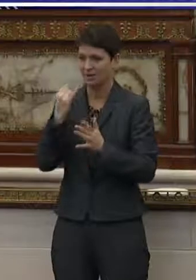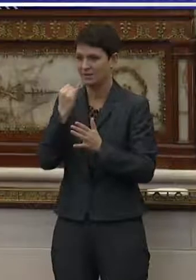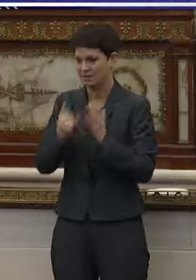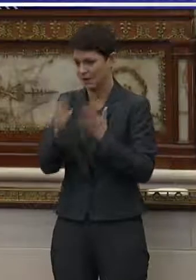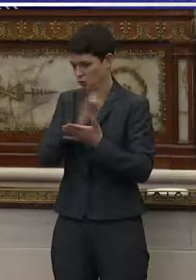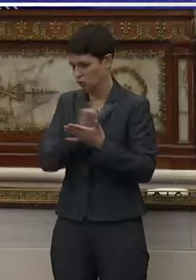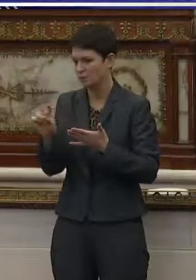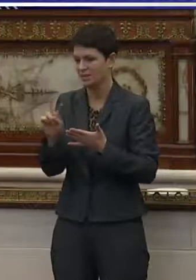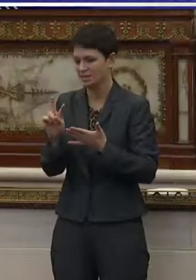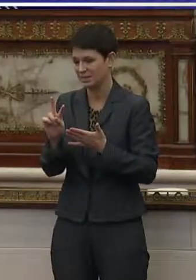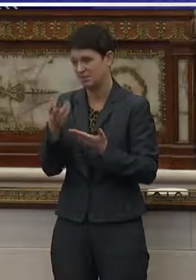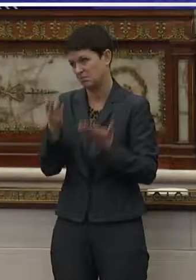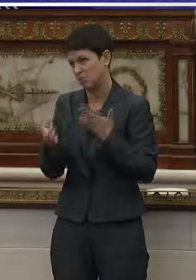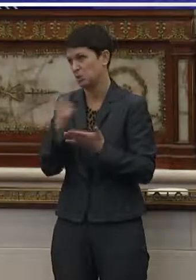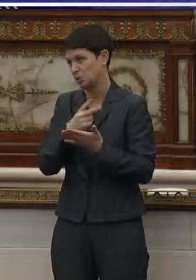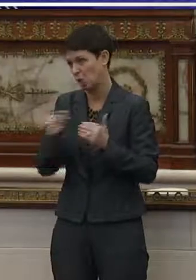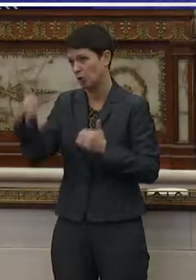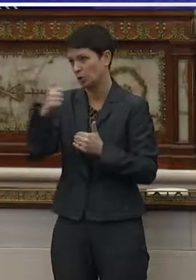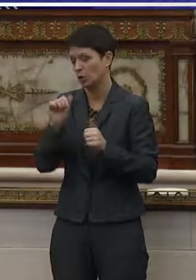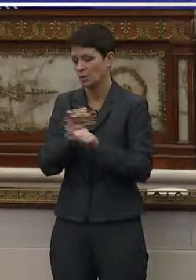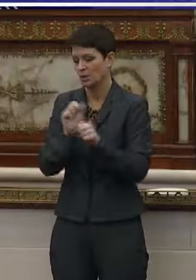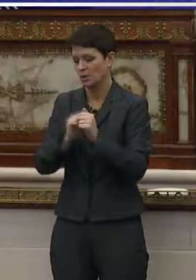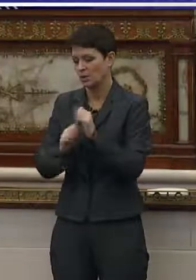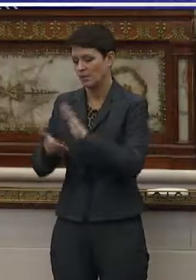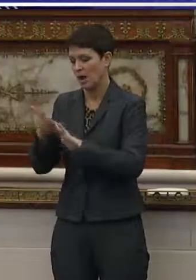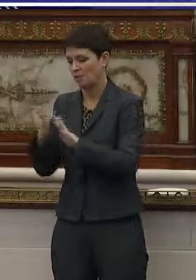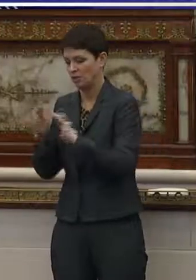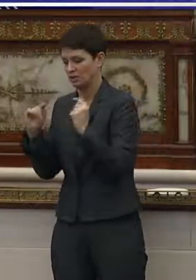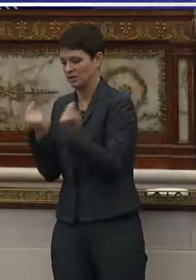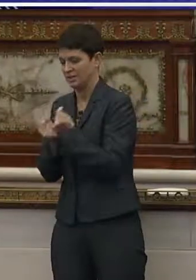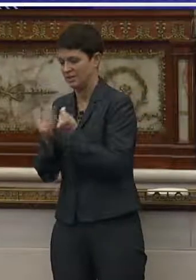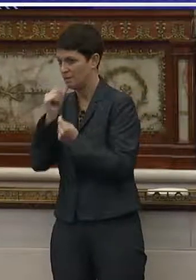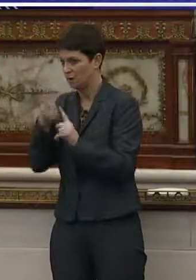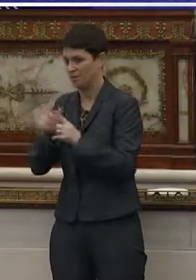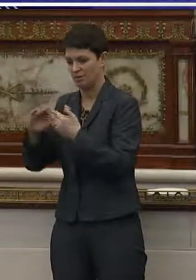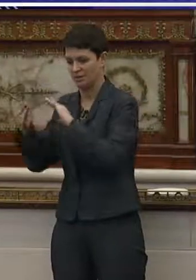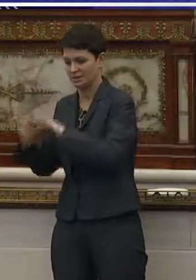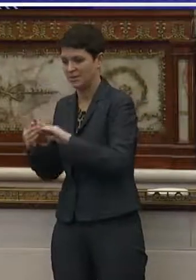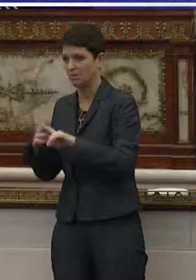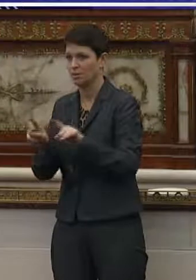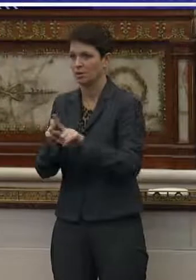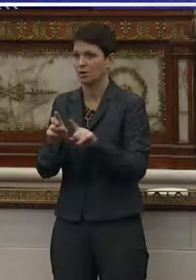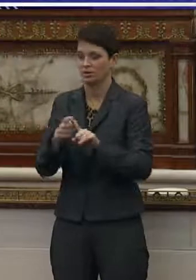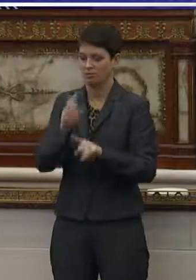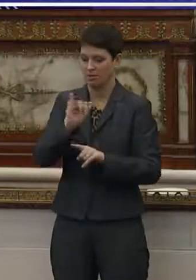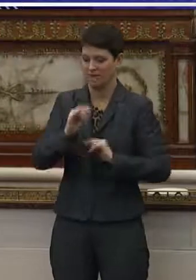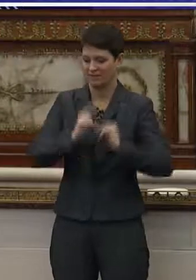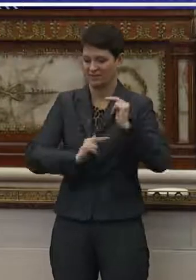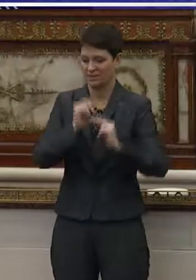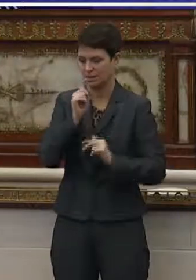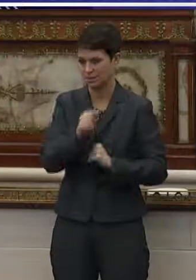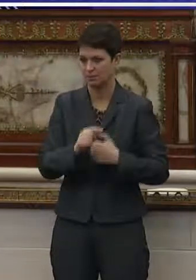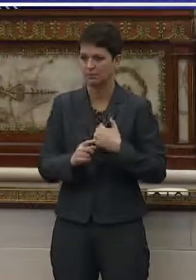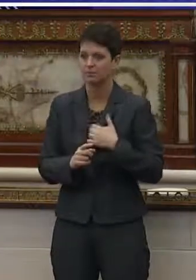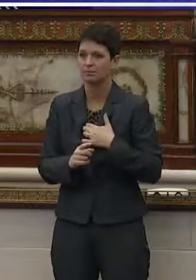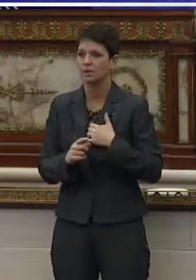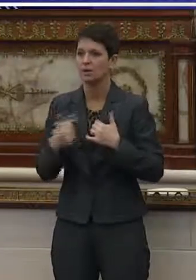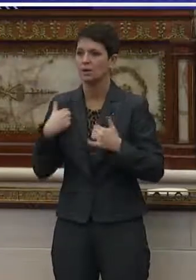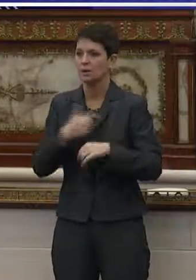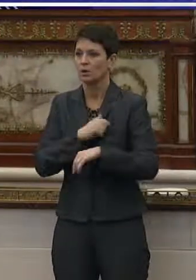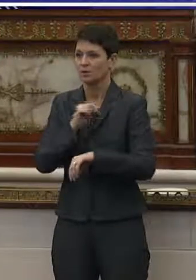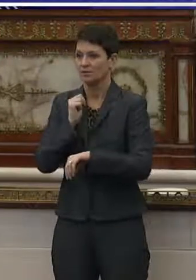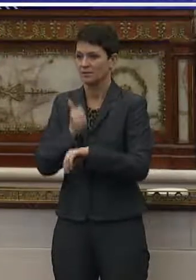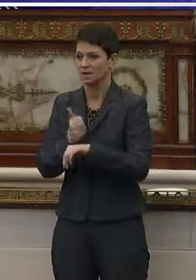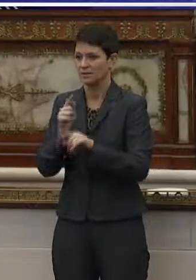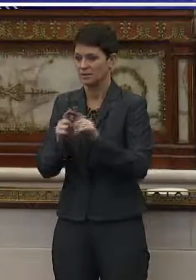half, if not longer, working with the operations teams, not only from the city, but also from that facility. And SEPTA is